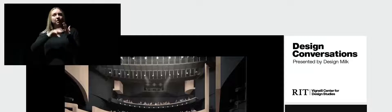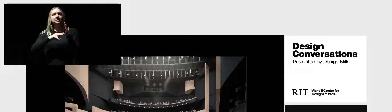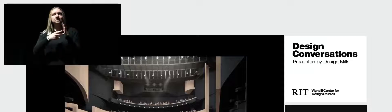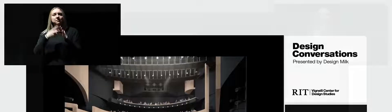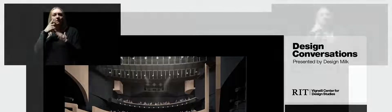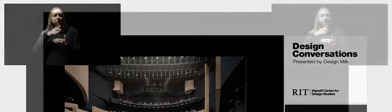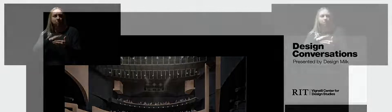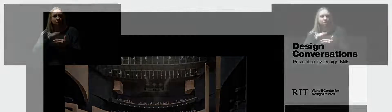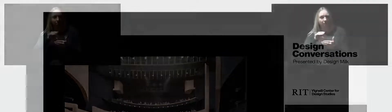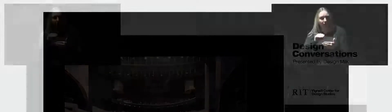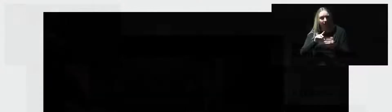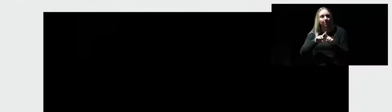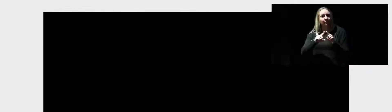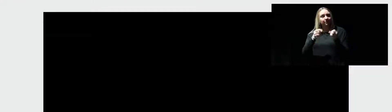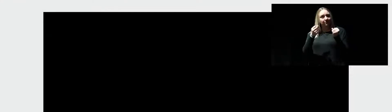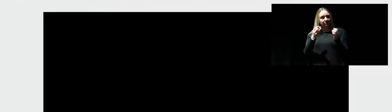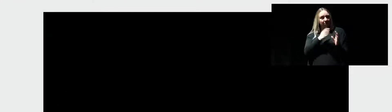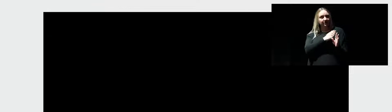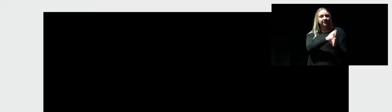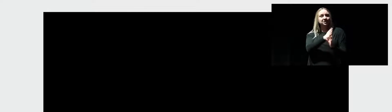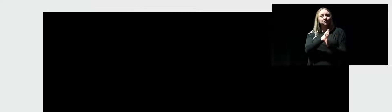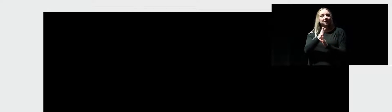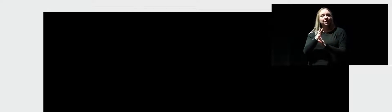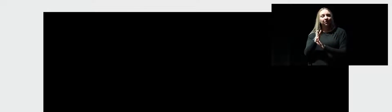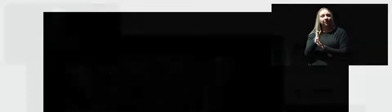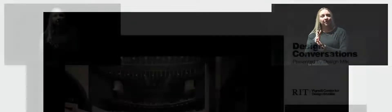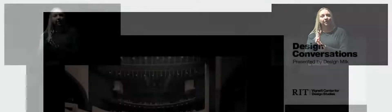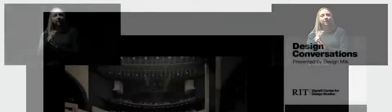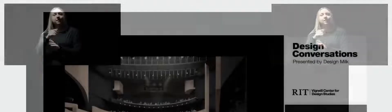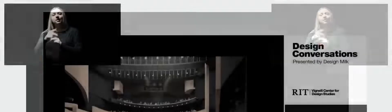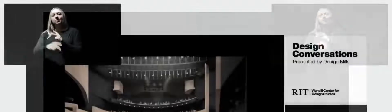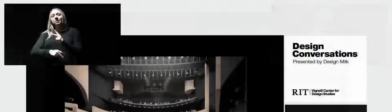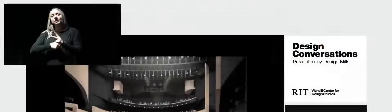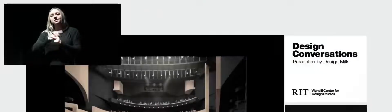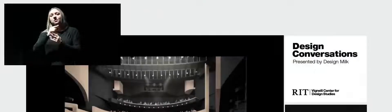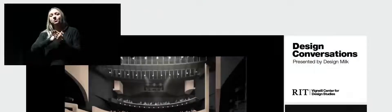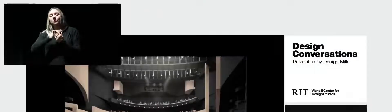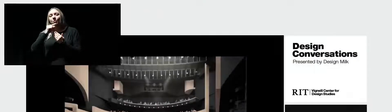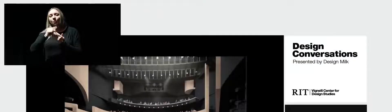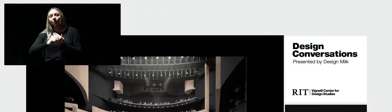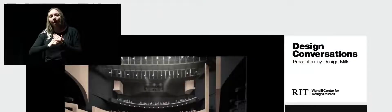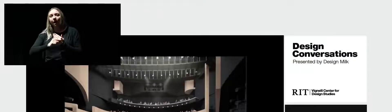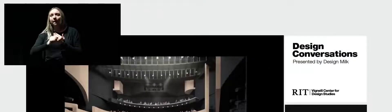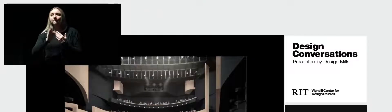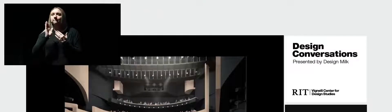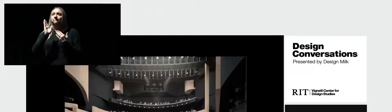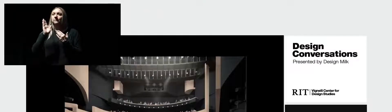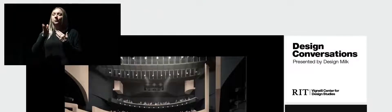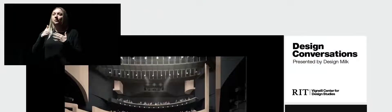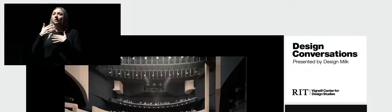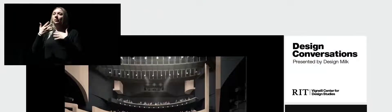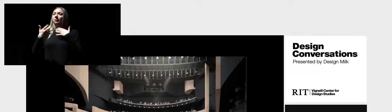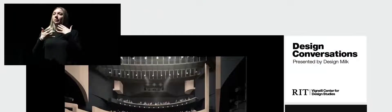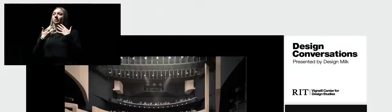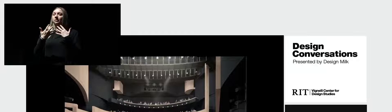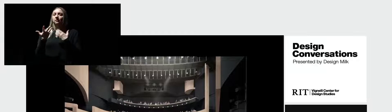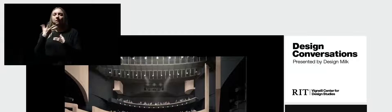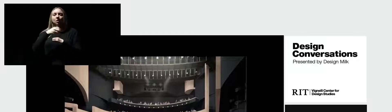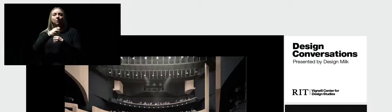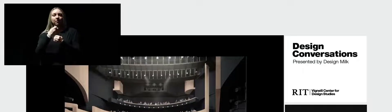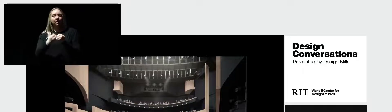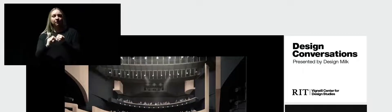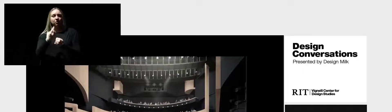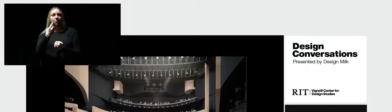many disciplines. This is a type of program which will take the abilities of much